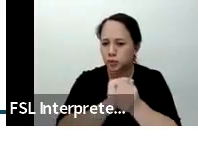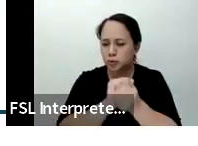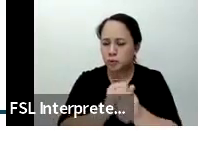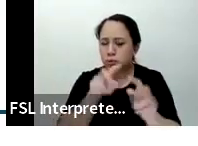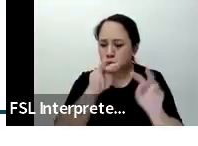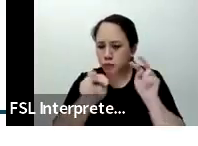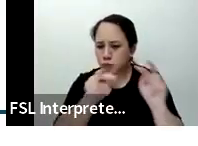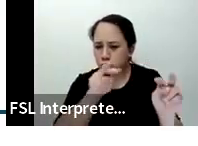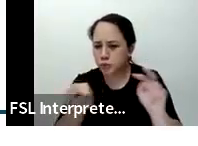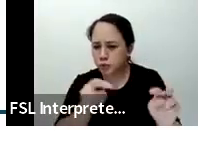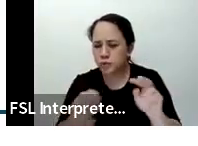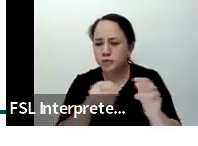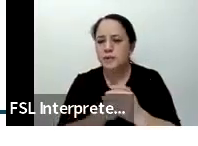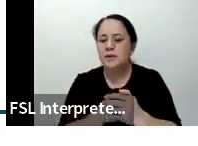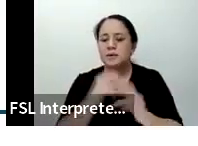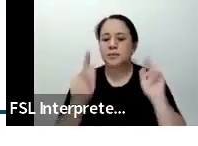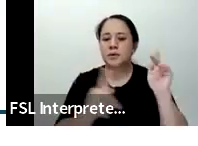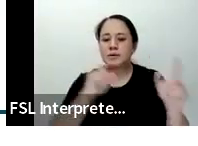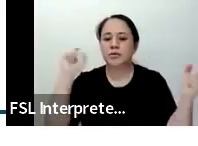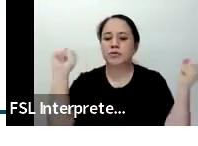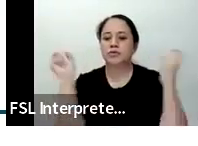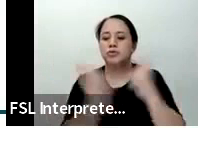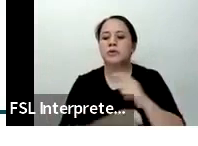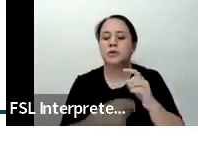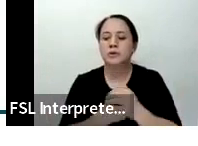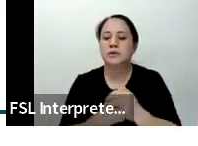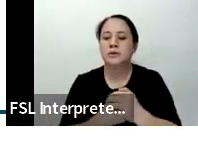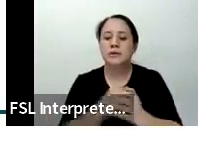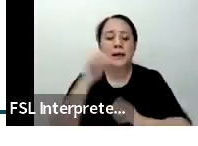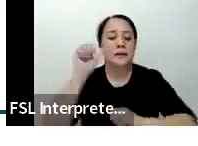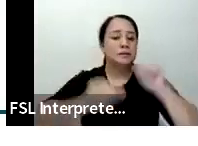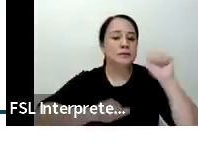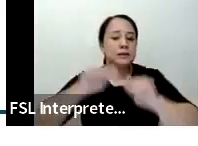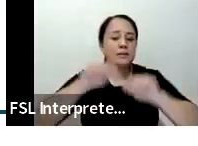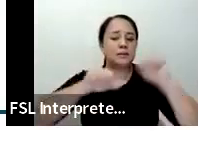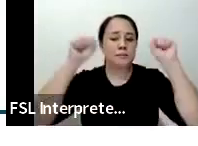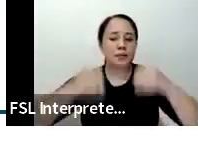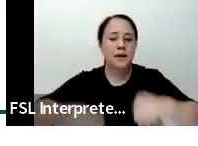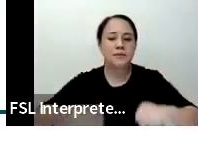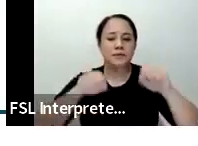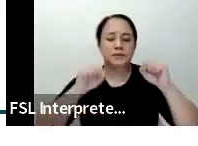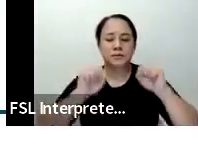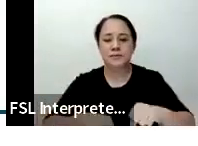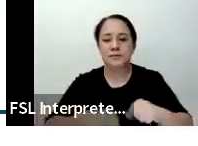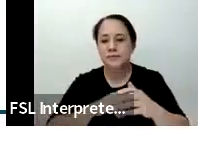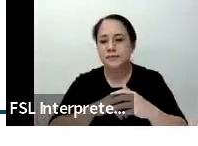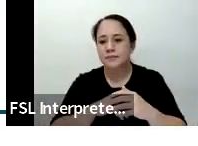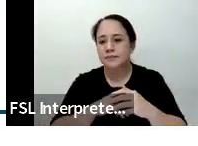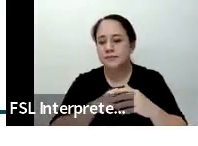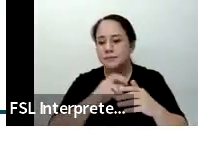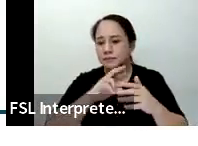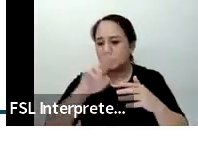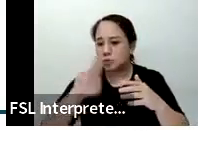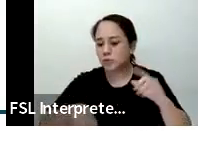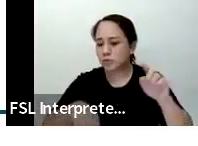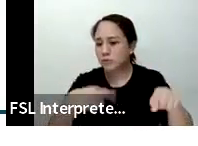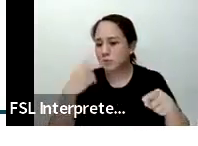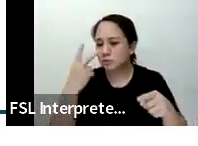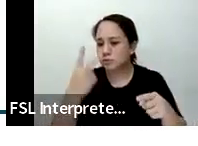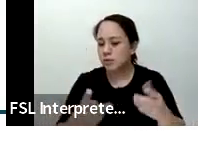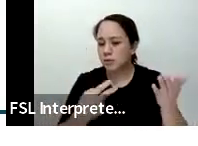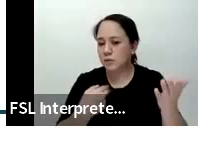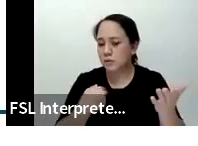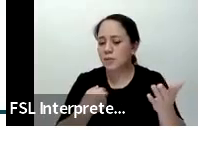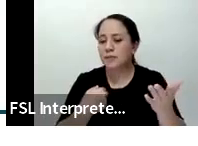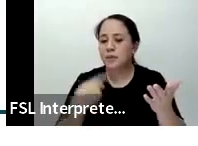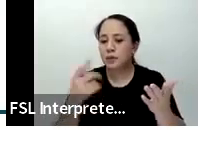likely trajectory of population change and assess its possible implications. In this connection, we need to